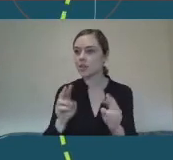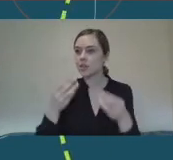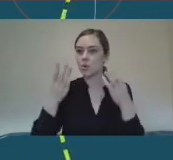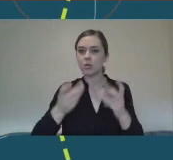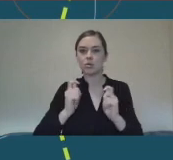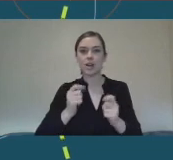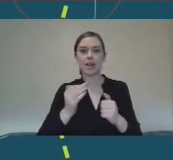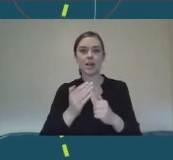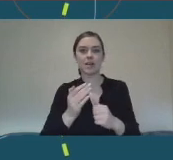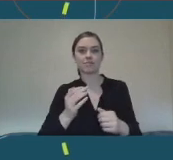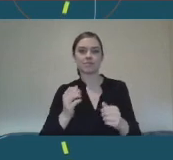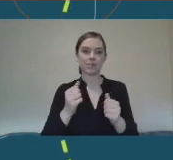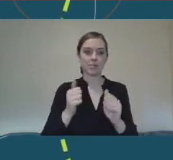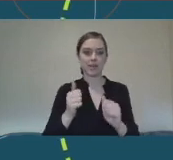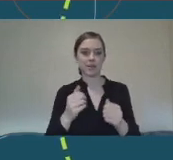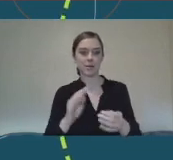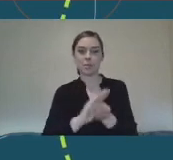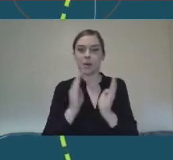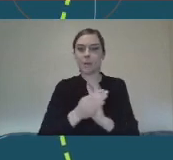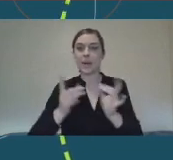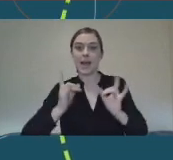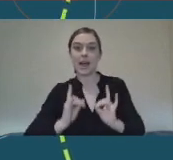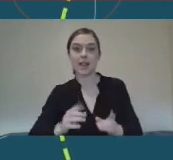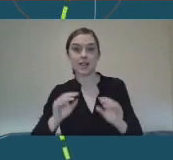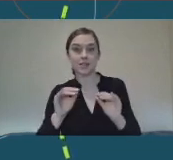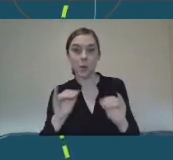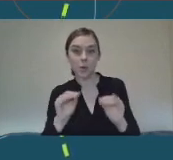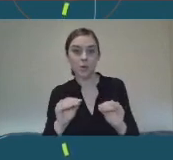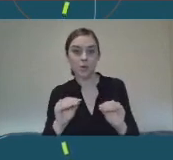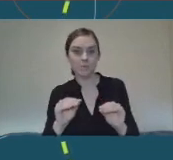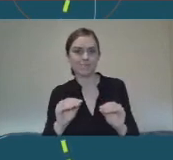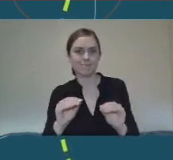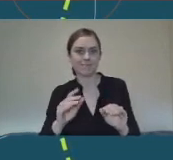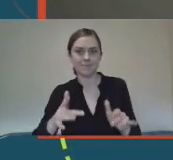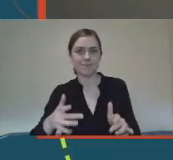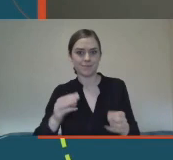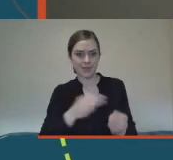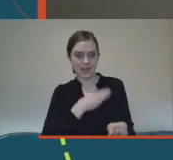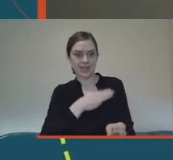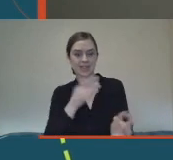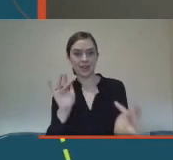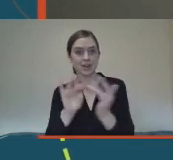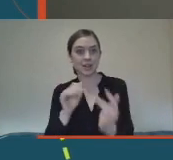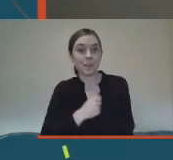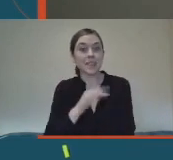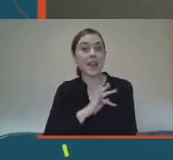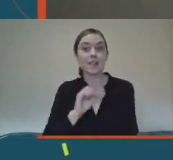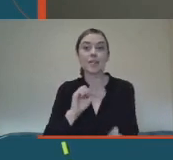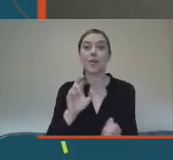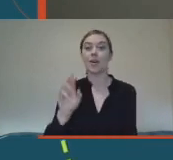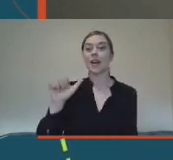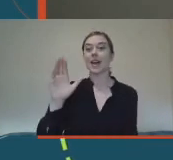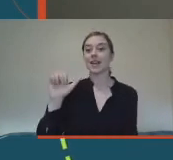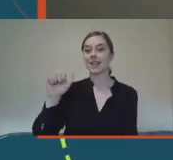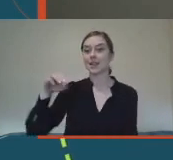of inclusive health or community health, please feel free to contact myself or Alex Martinez. And with that, I'll stop there